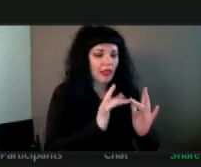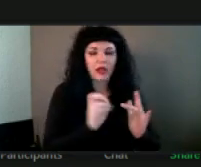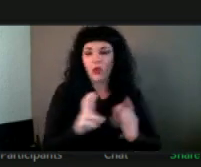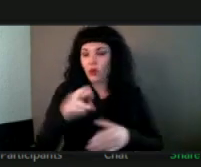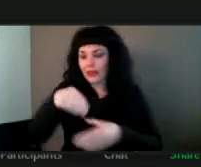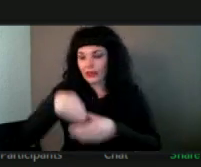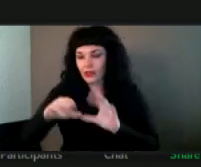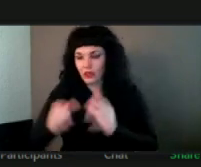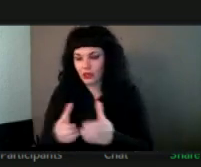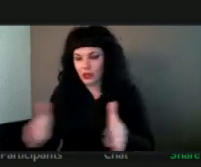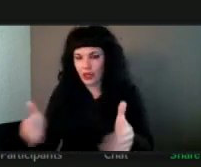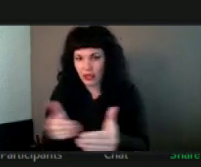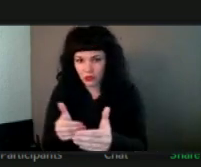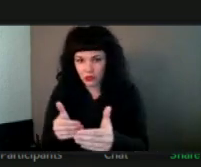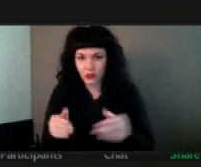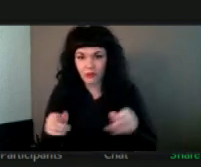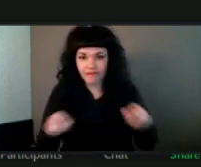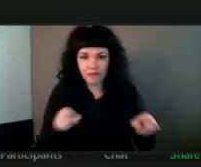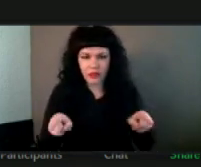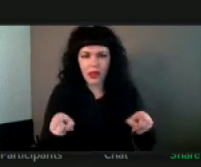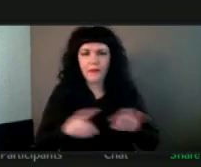your recommendation?